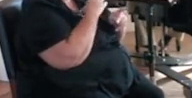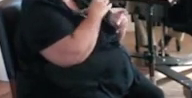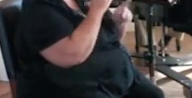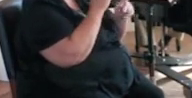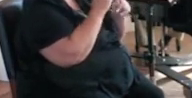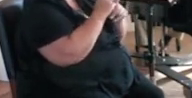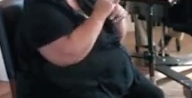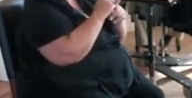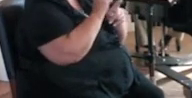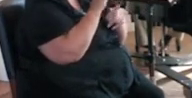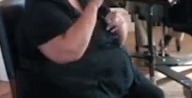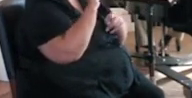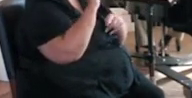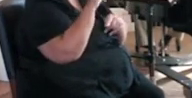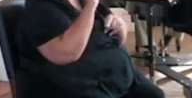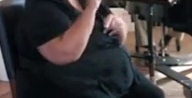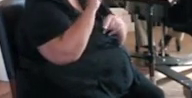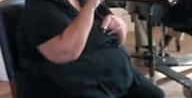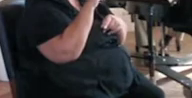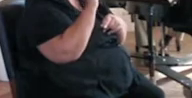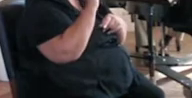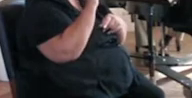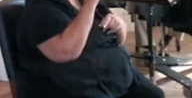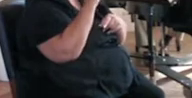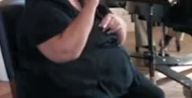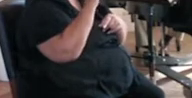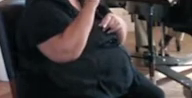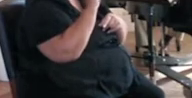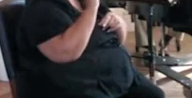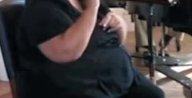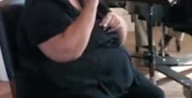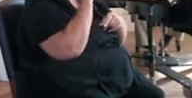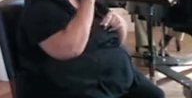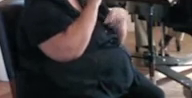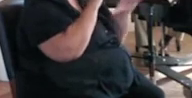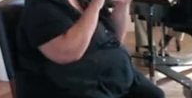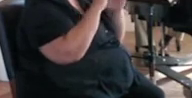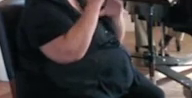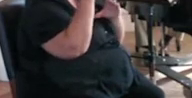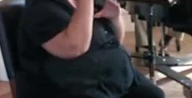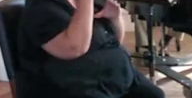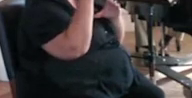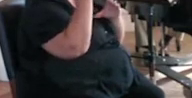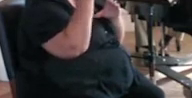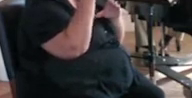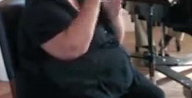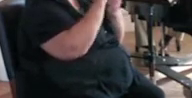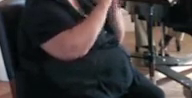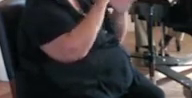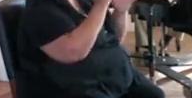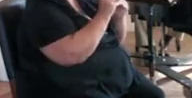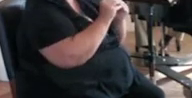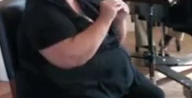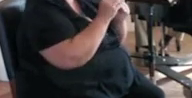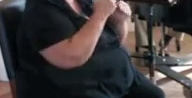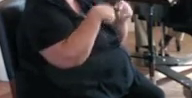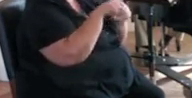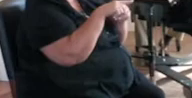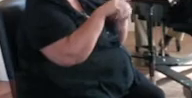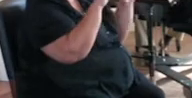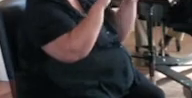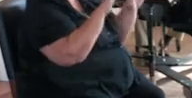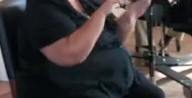Johnson will be doing the presentation at that meeting. And so that will be next Sunday, the 30th.